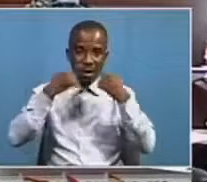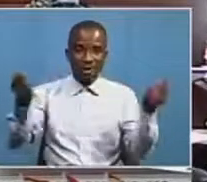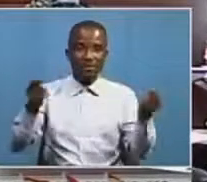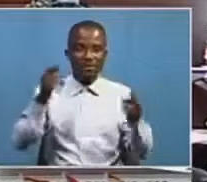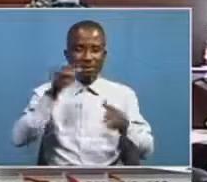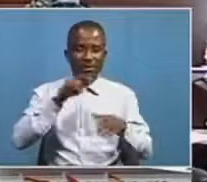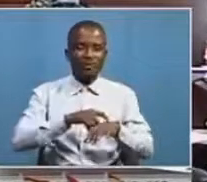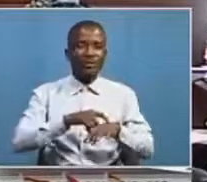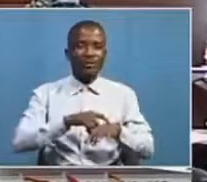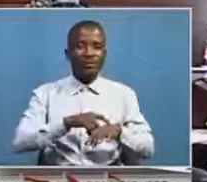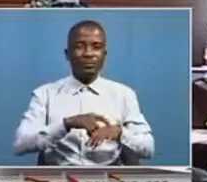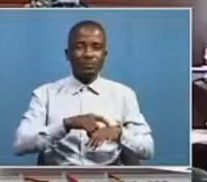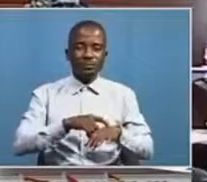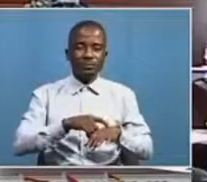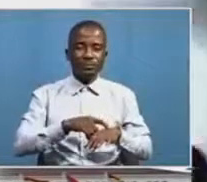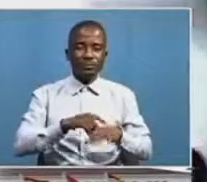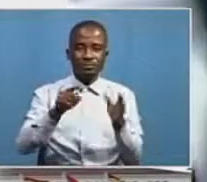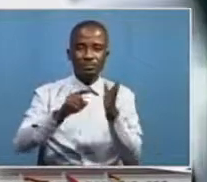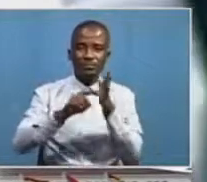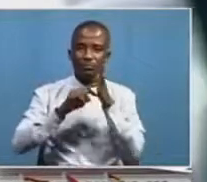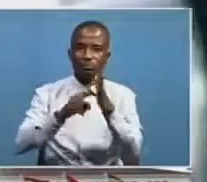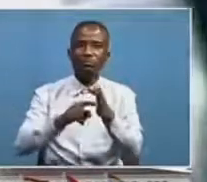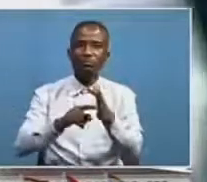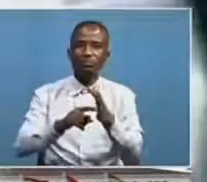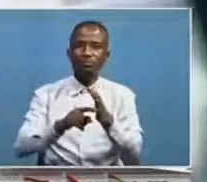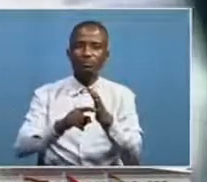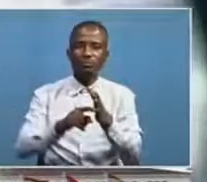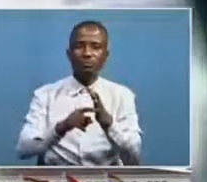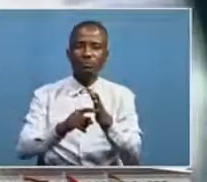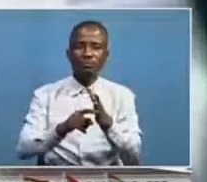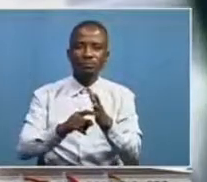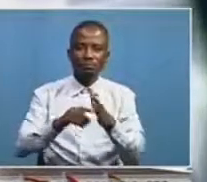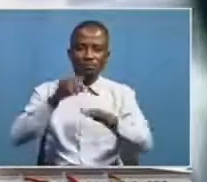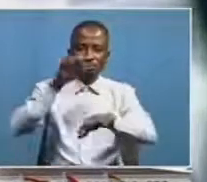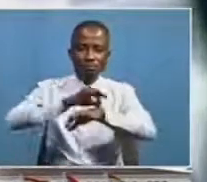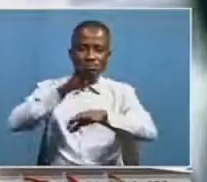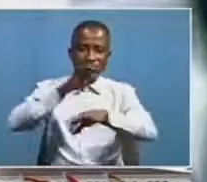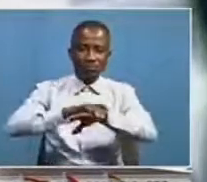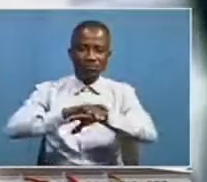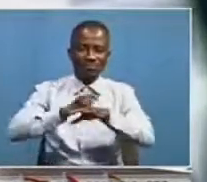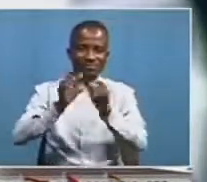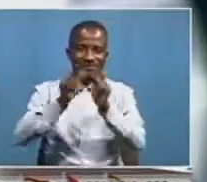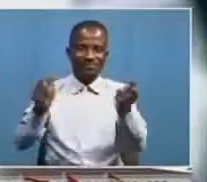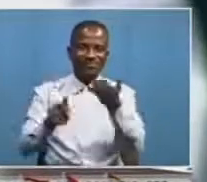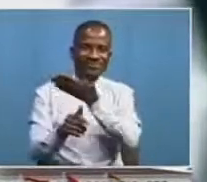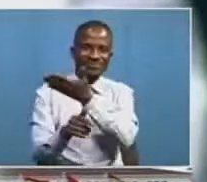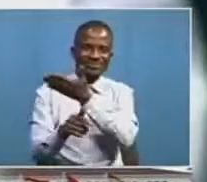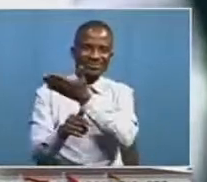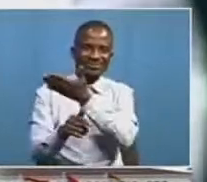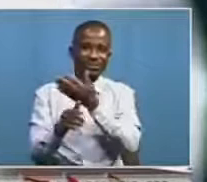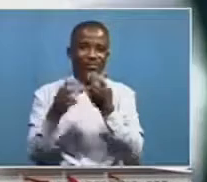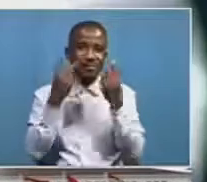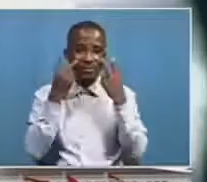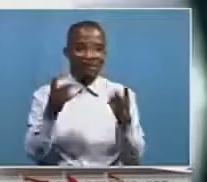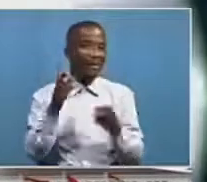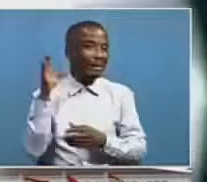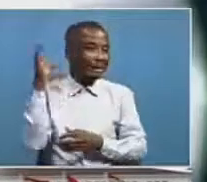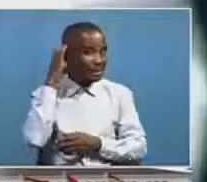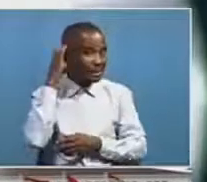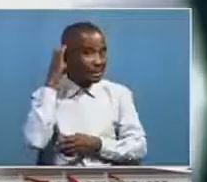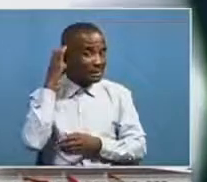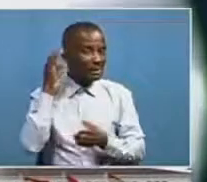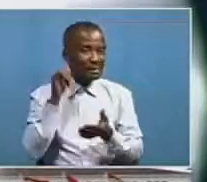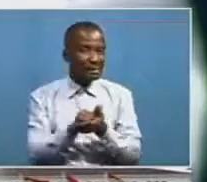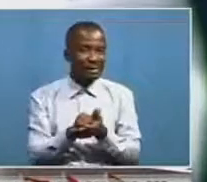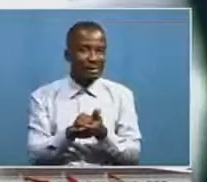was tendered as Exhibit A by PW1, Mr. Asiedun Ketia, the chairperson of the first respondent, was seen and heard, given